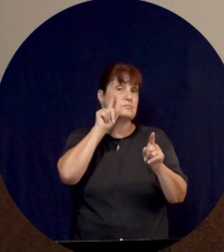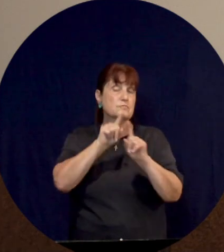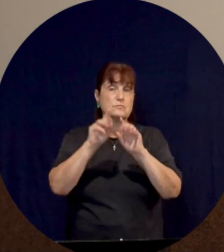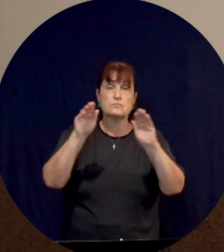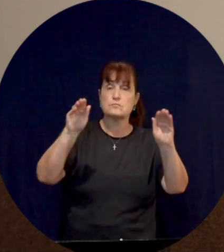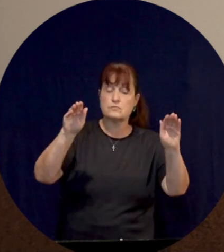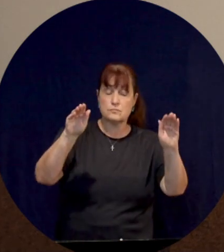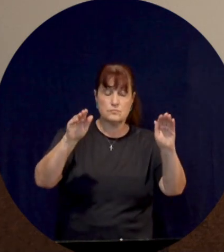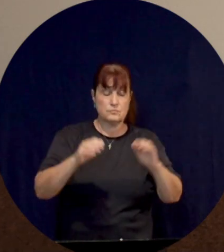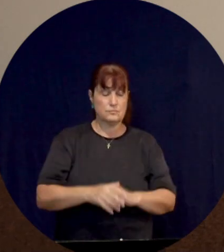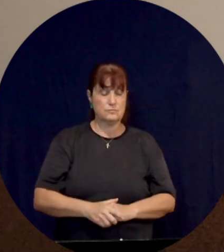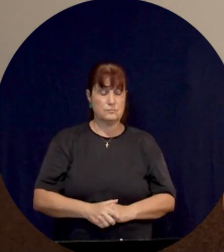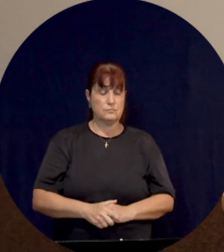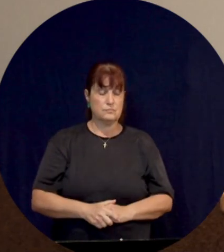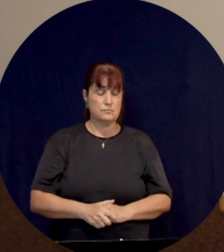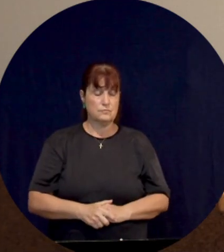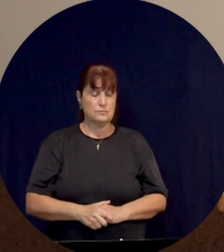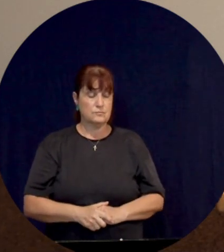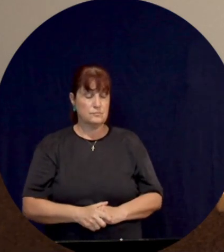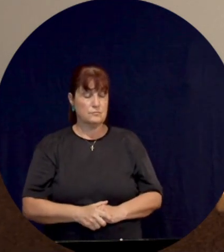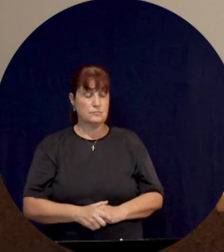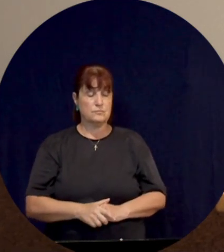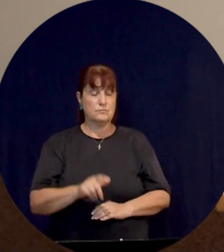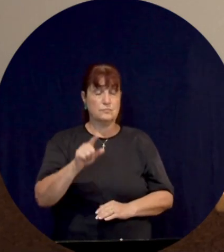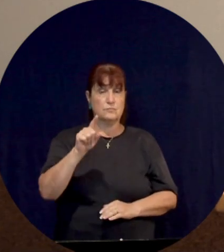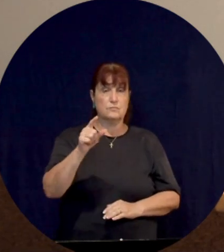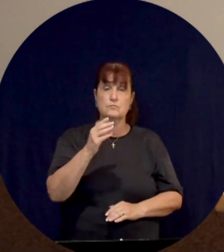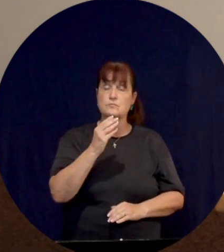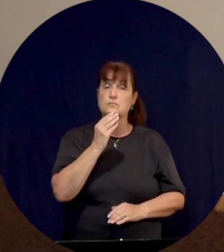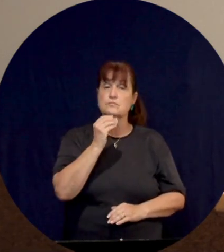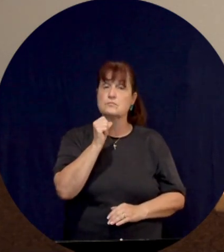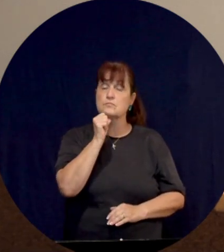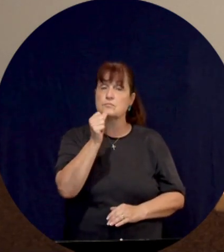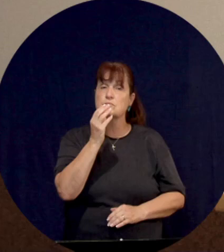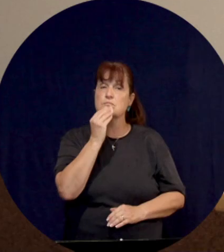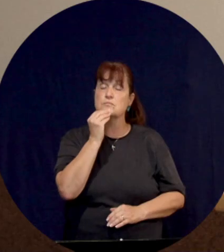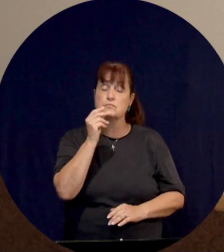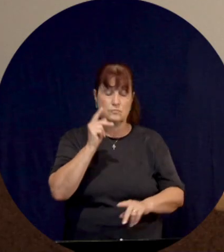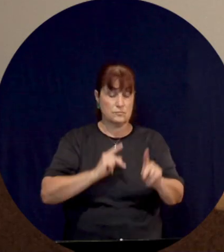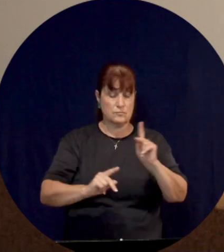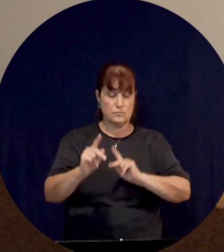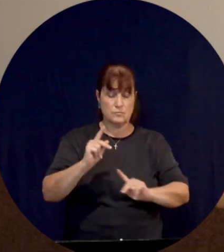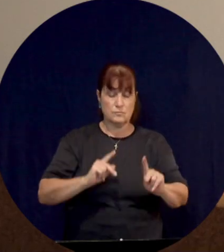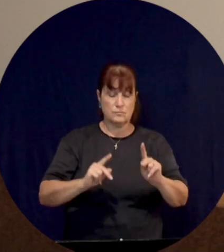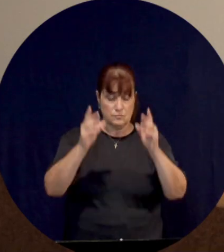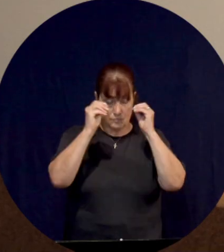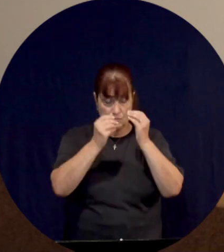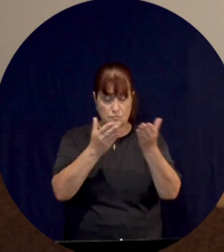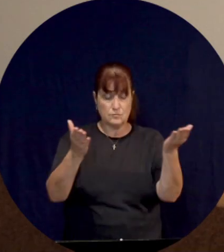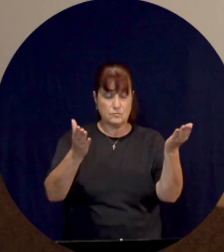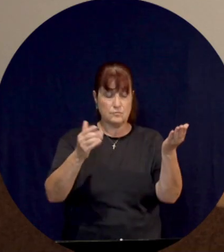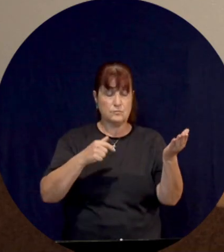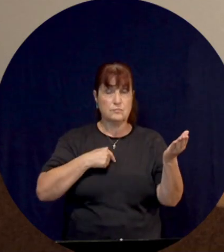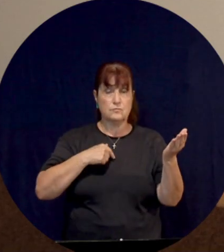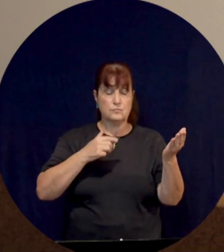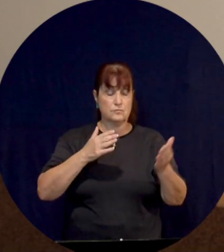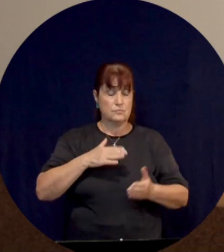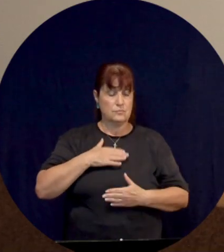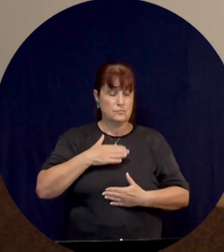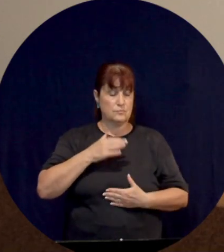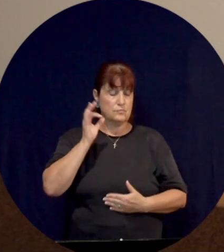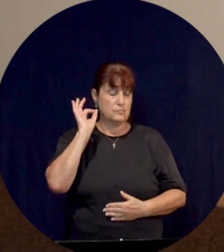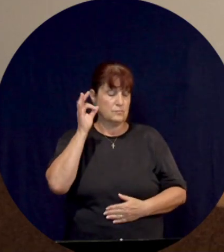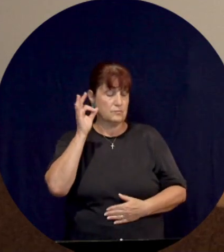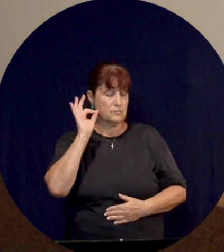Brothers and sisters, I am speaking to you Gentiles, inasmuch as I am